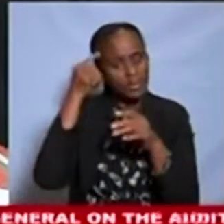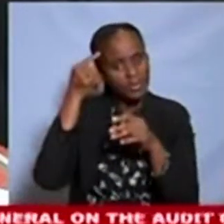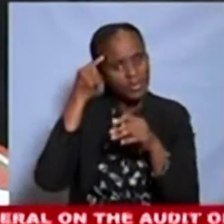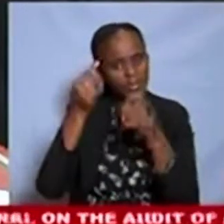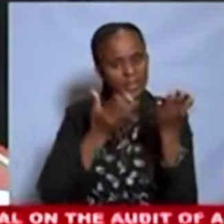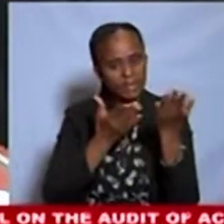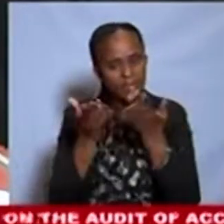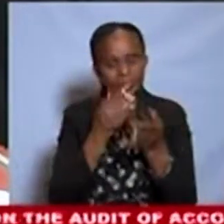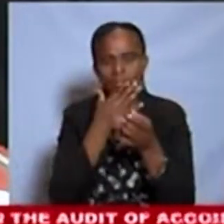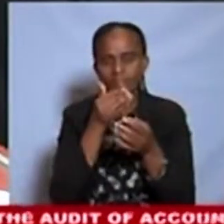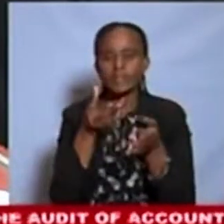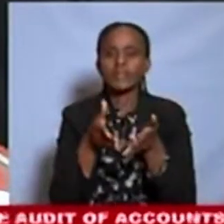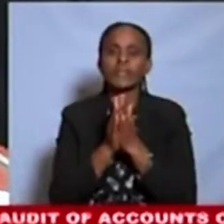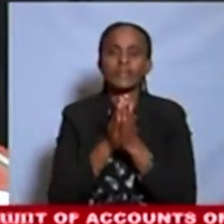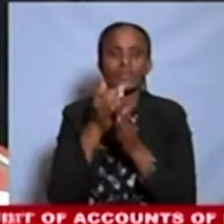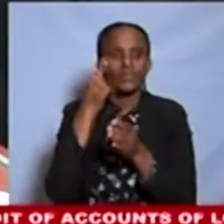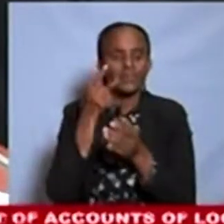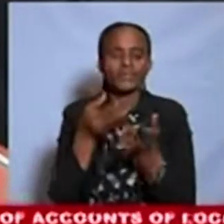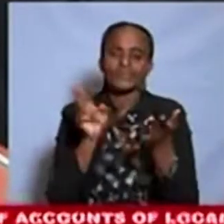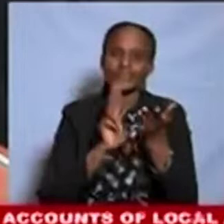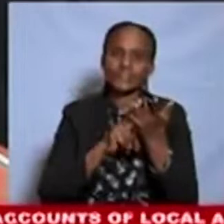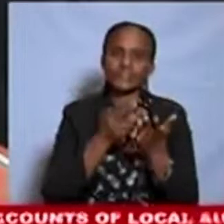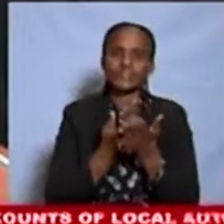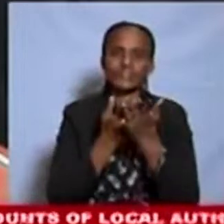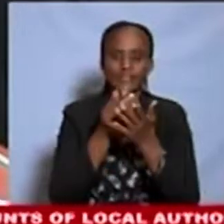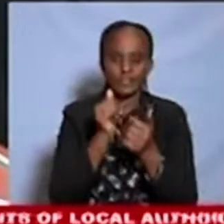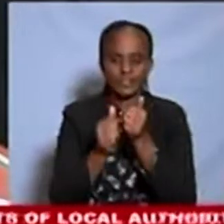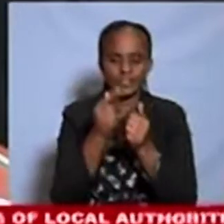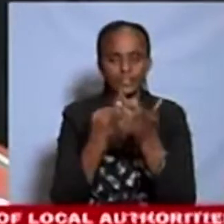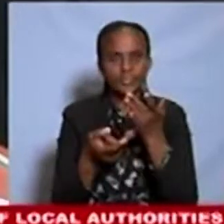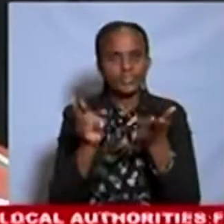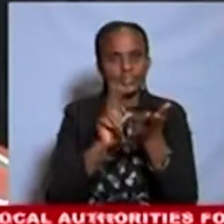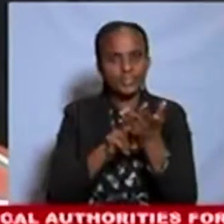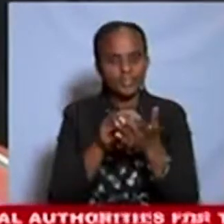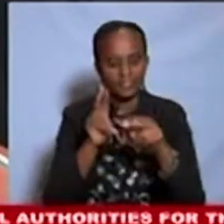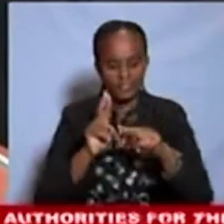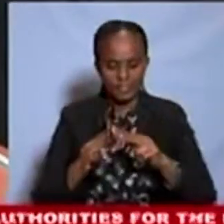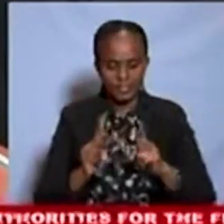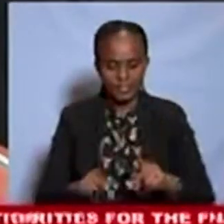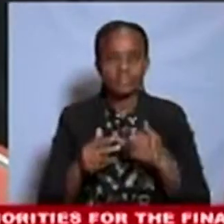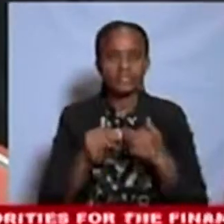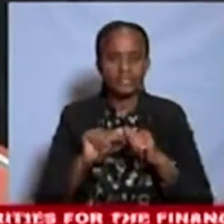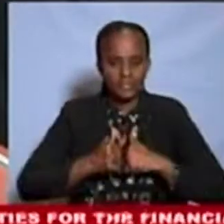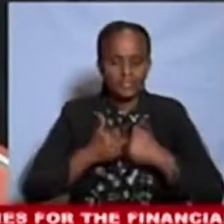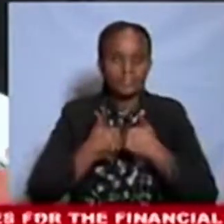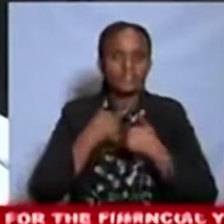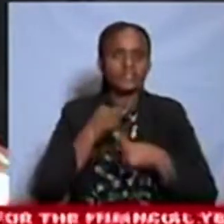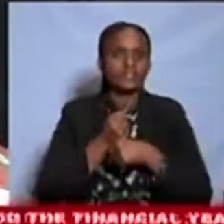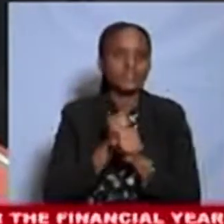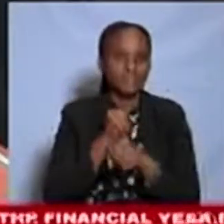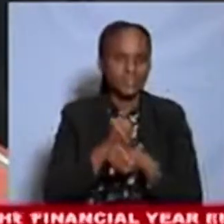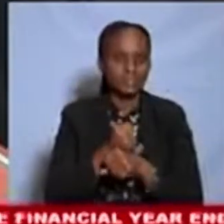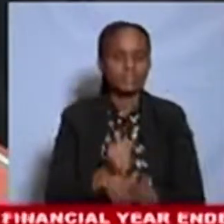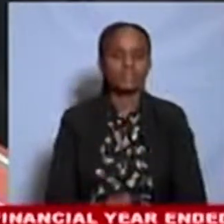Commission demanding for resubmission, which resubmission, Chair, we have made.